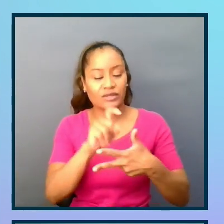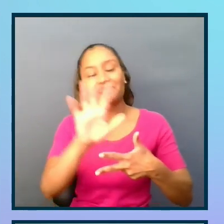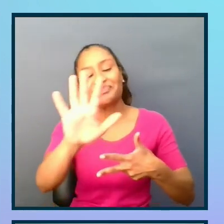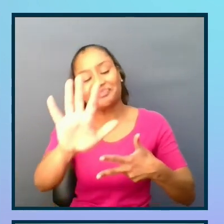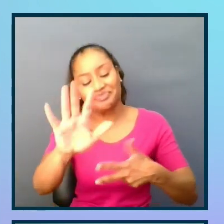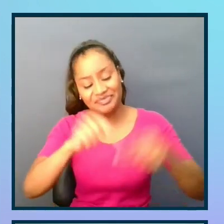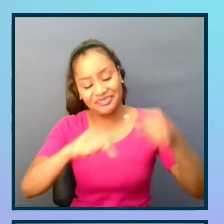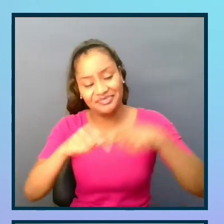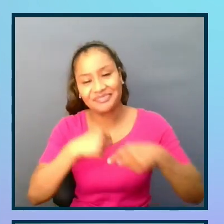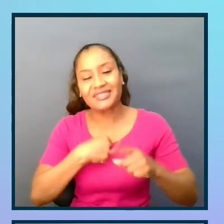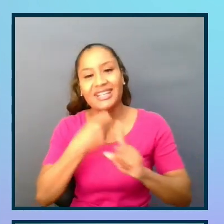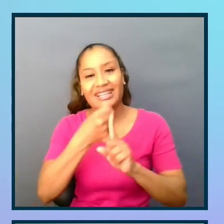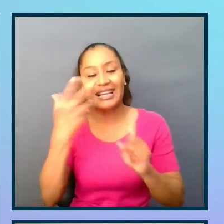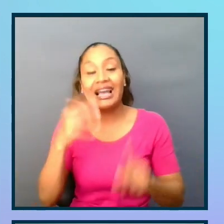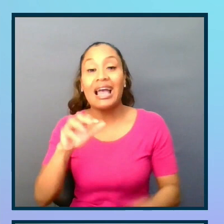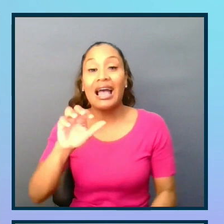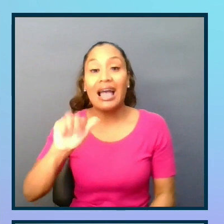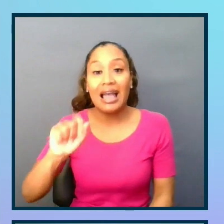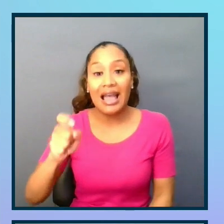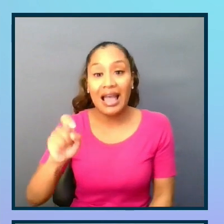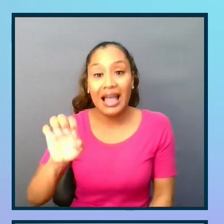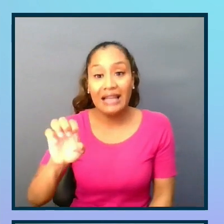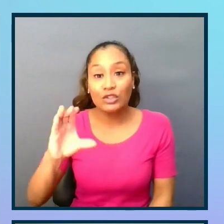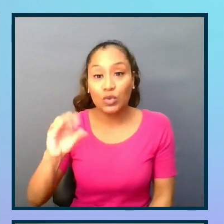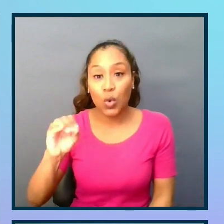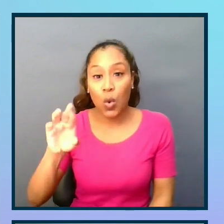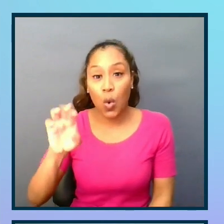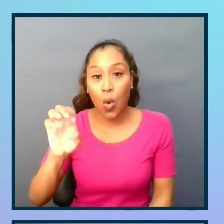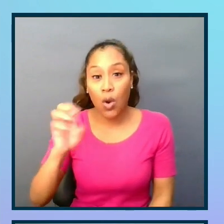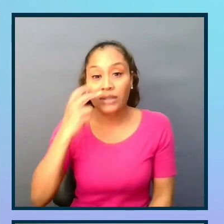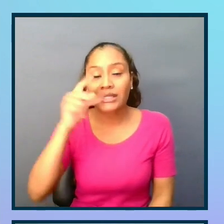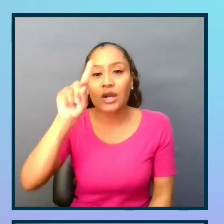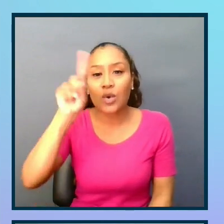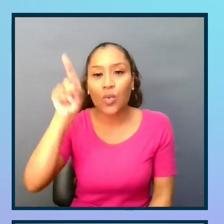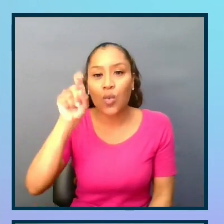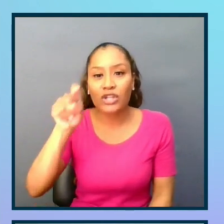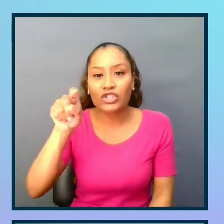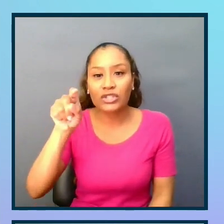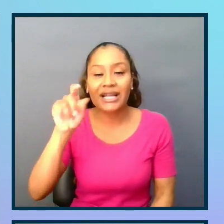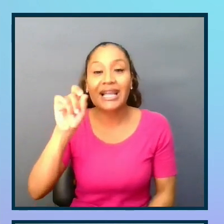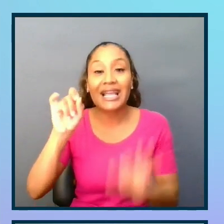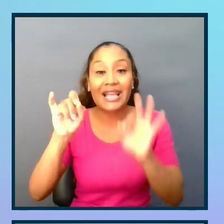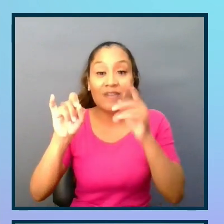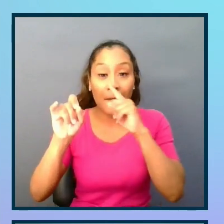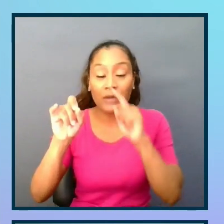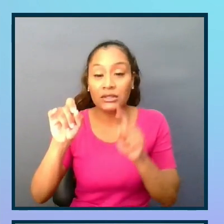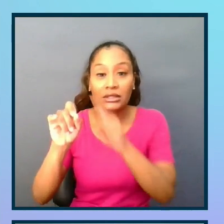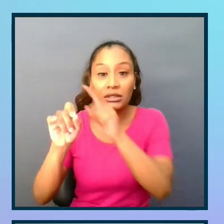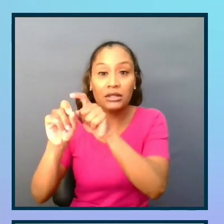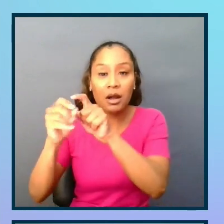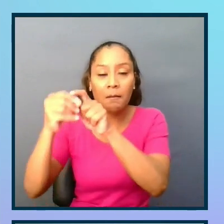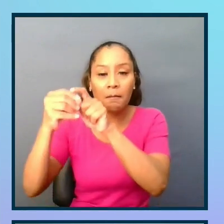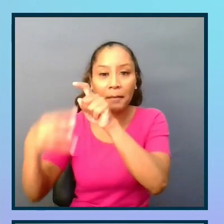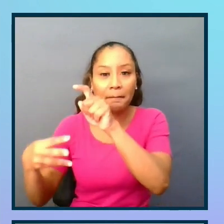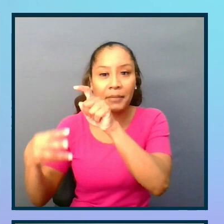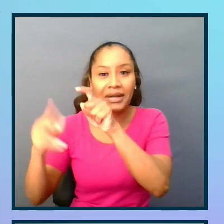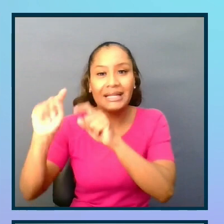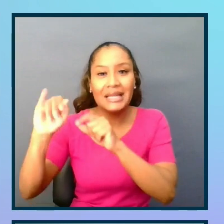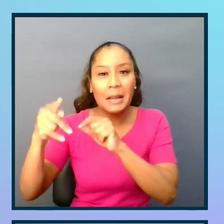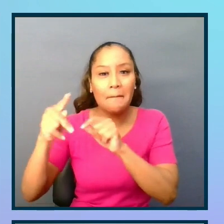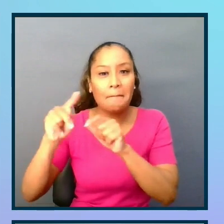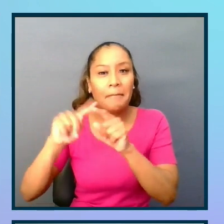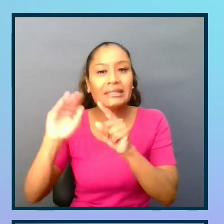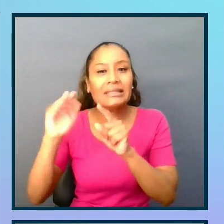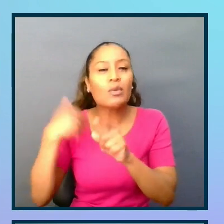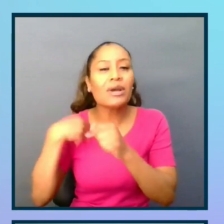beside the Axe core version, we have a little question mark icon that when hovered or focused, a tooltip is triggered, but it looks like we kind of just have some placeholder